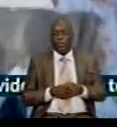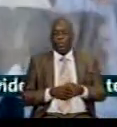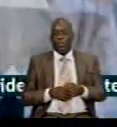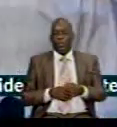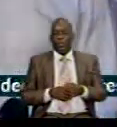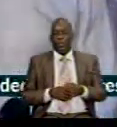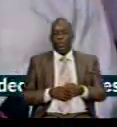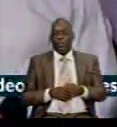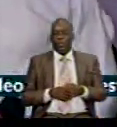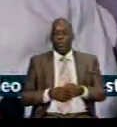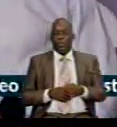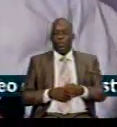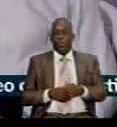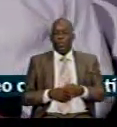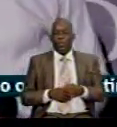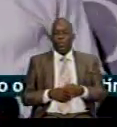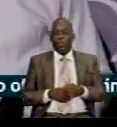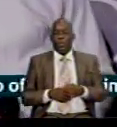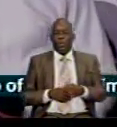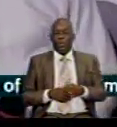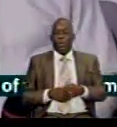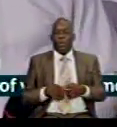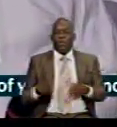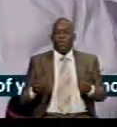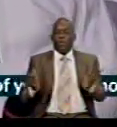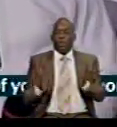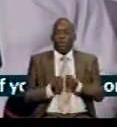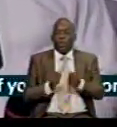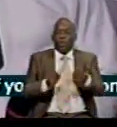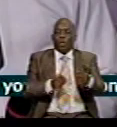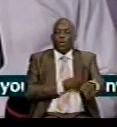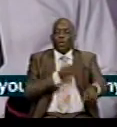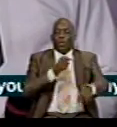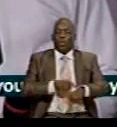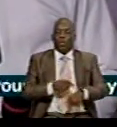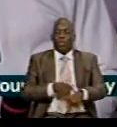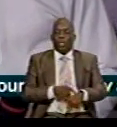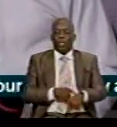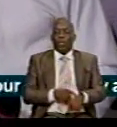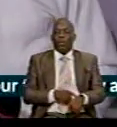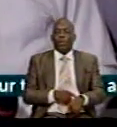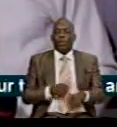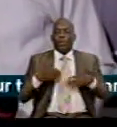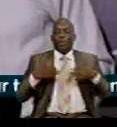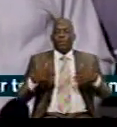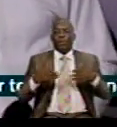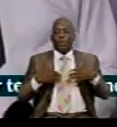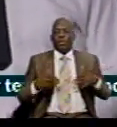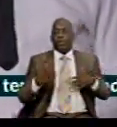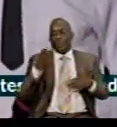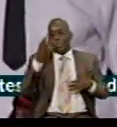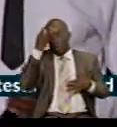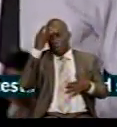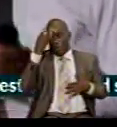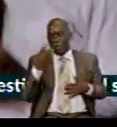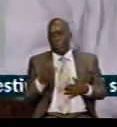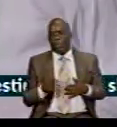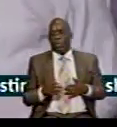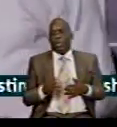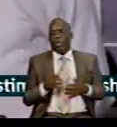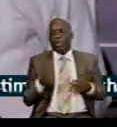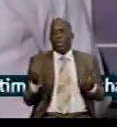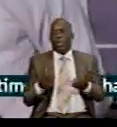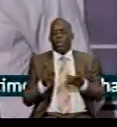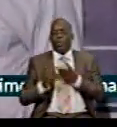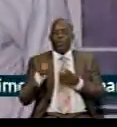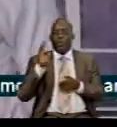long-standing respiratory tract infection suggestive of pulmonary tuberculosis. Let's listen to his testimony.